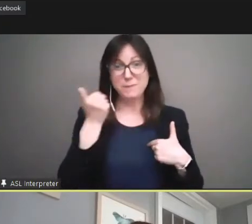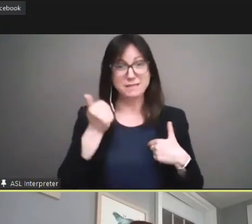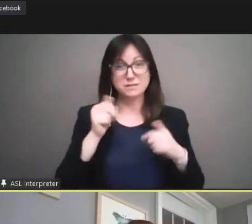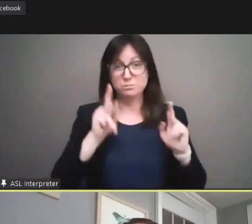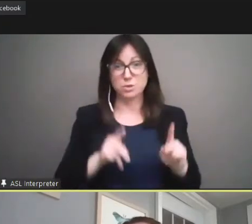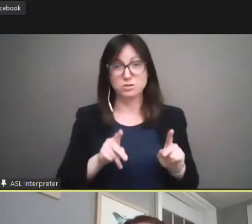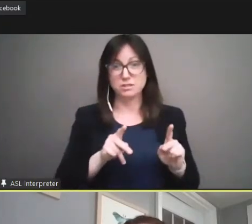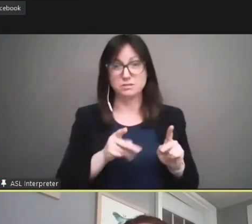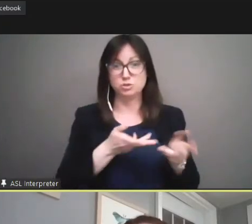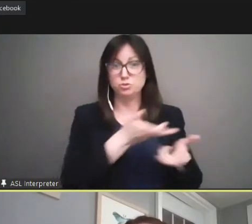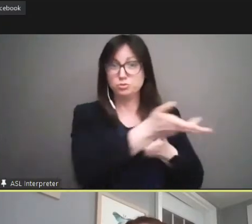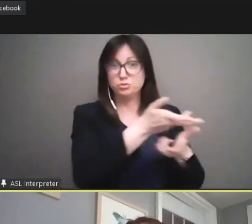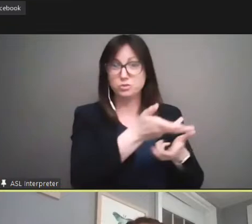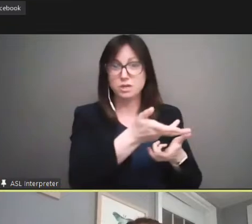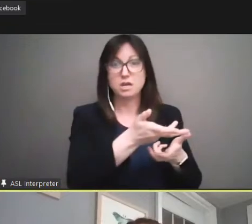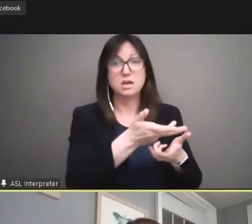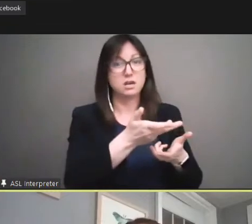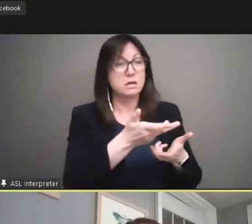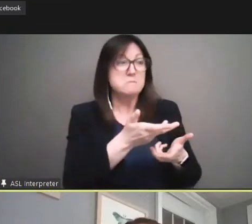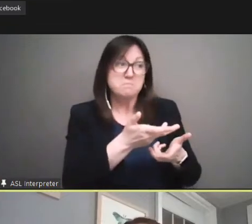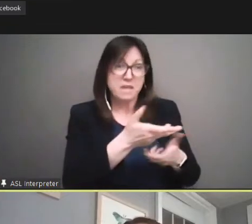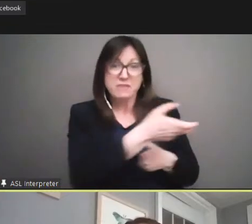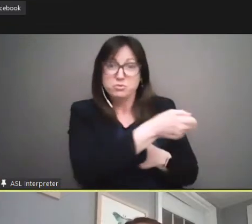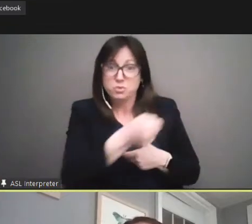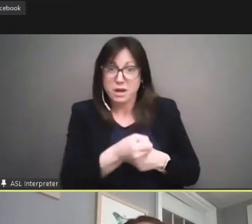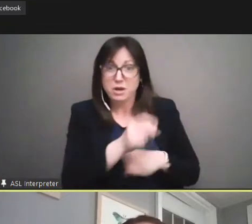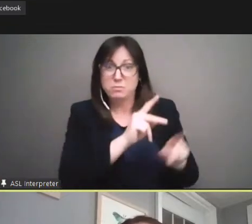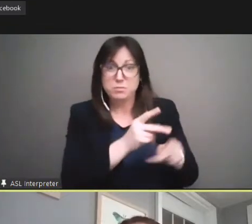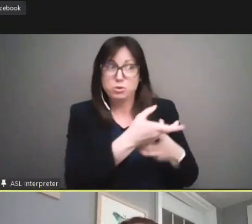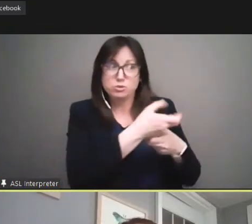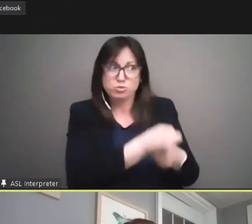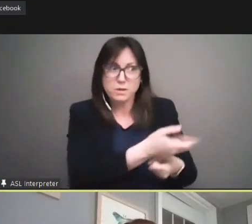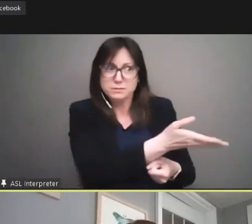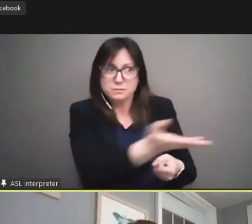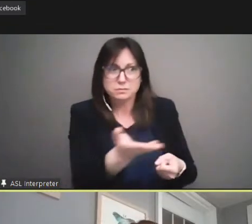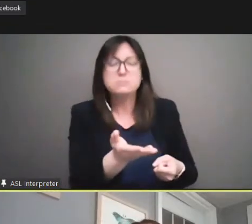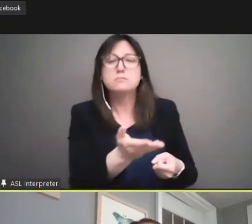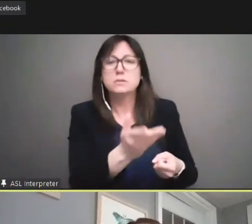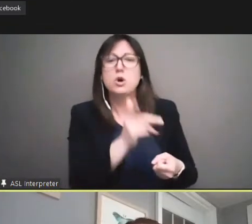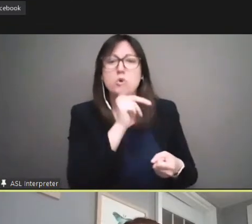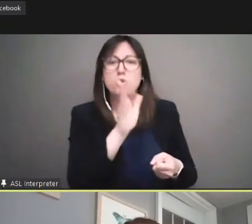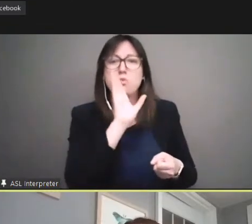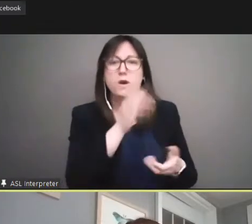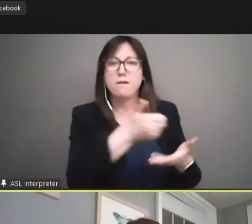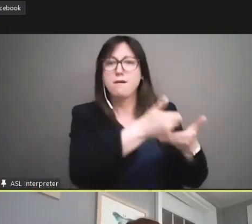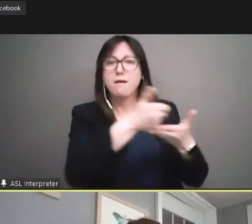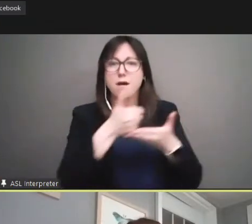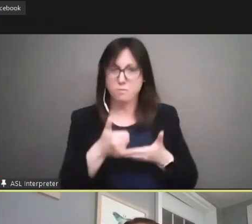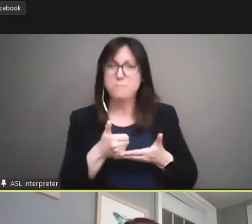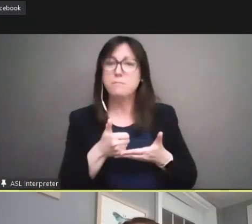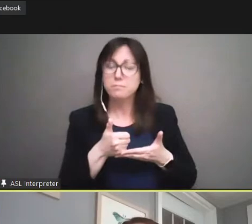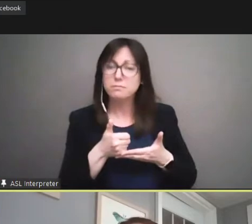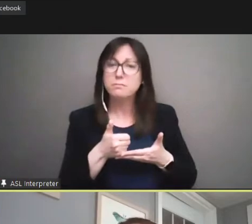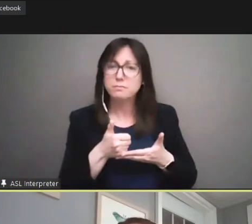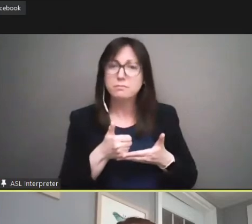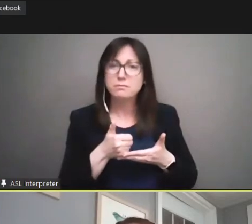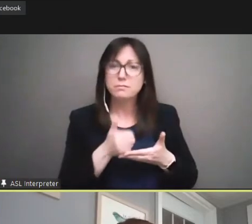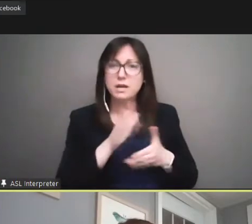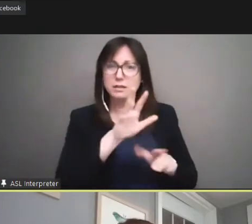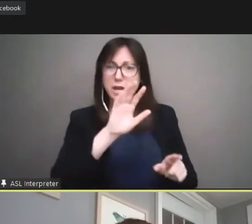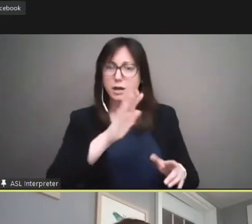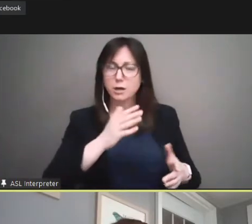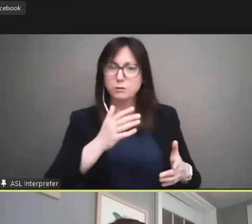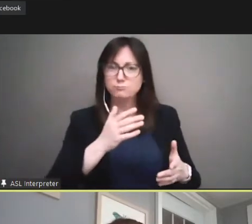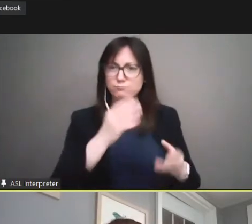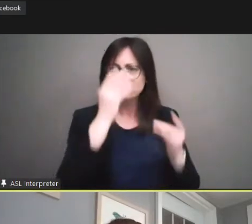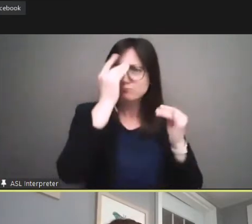rebuilding. You have to trust those people around you and kind of bring in as much diversity and thoughtfulness as possible,